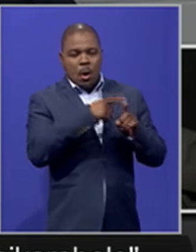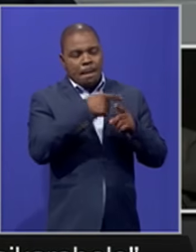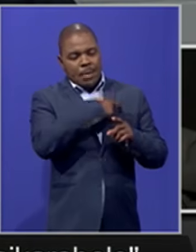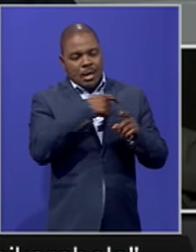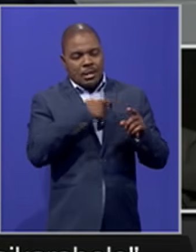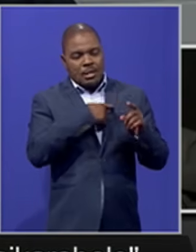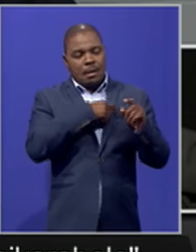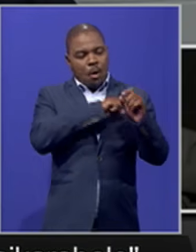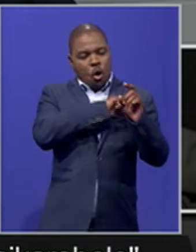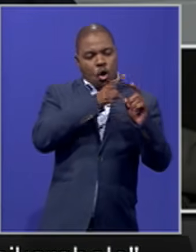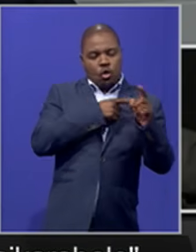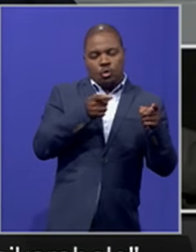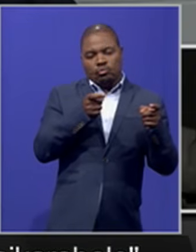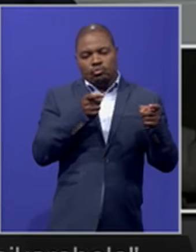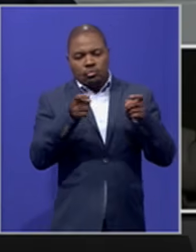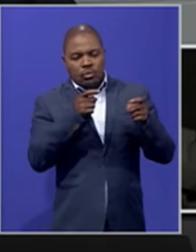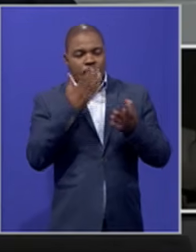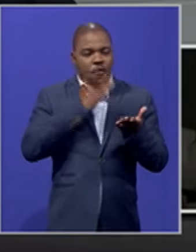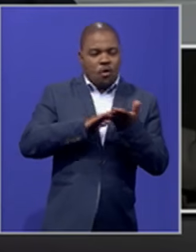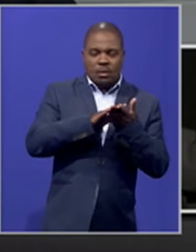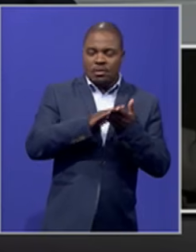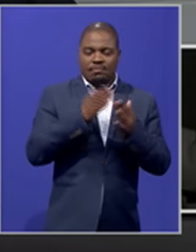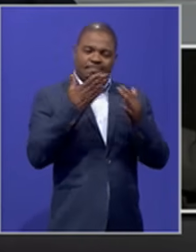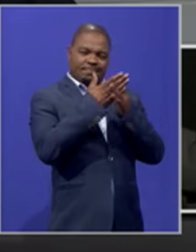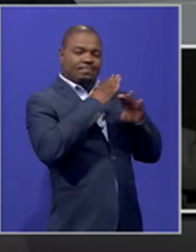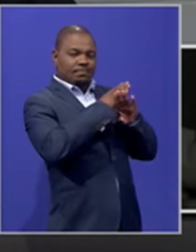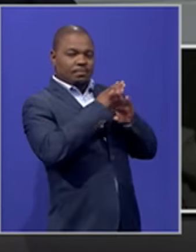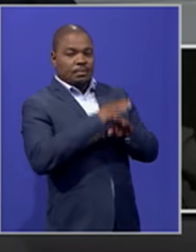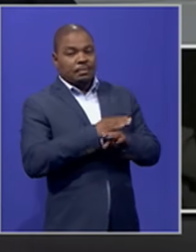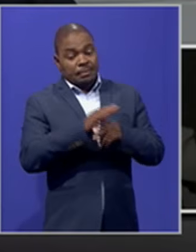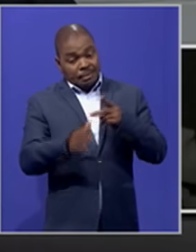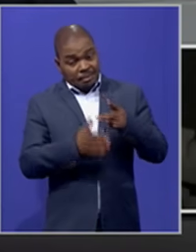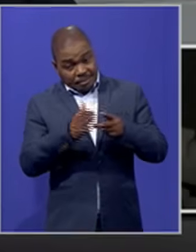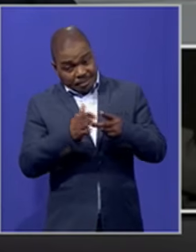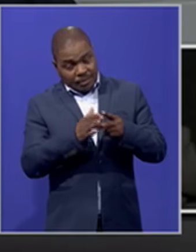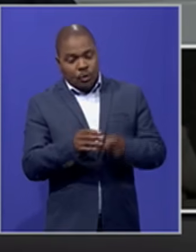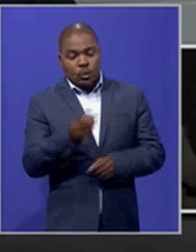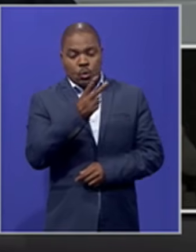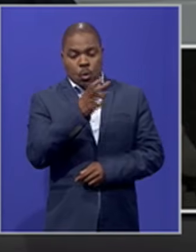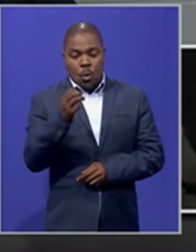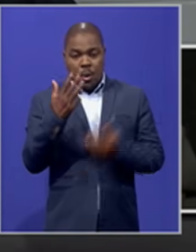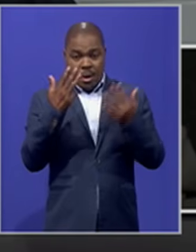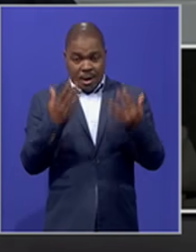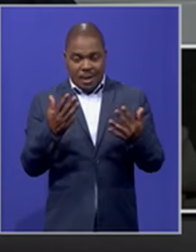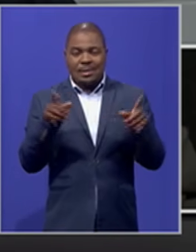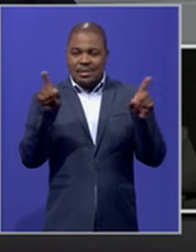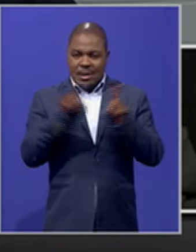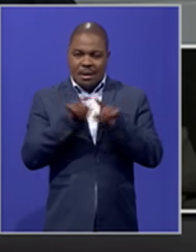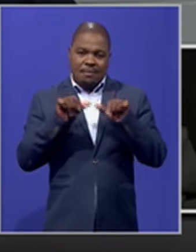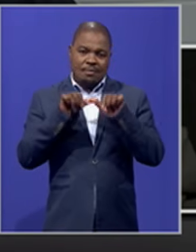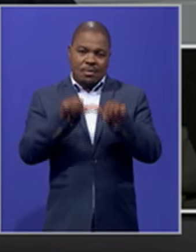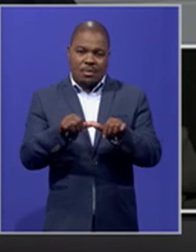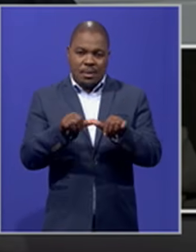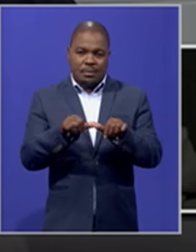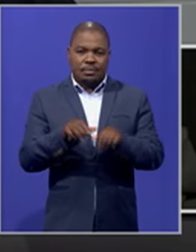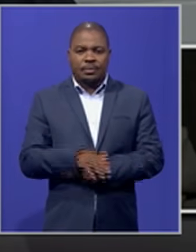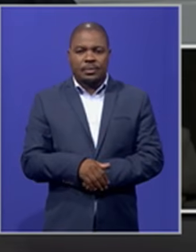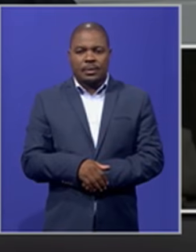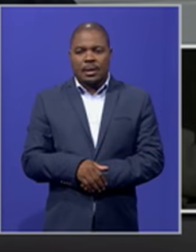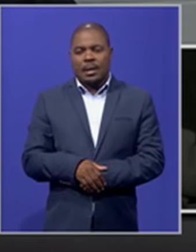presidential pardon discretion. That was, of course, followed in 2009 by